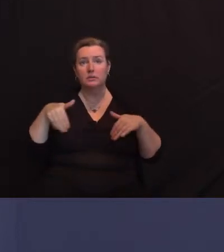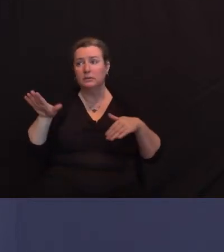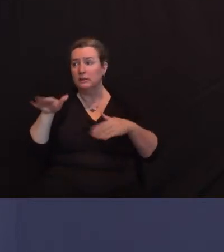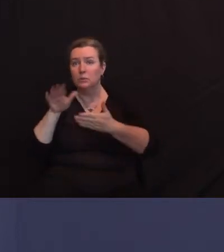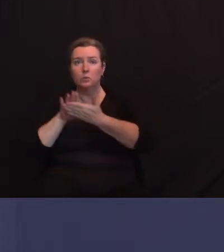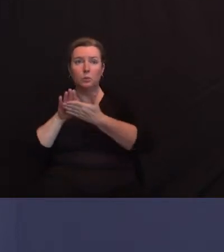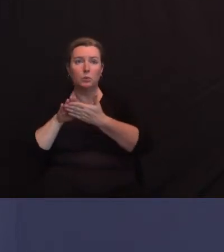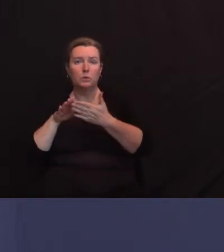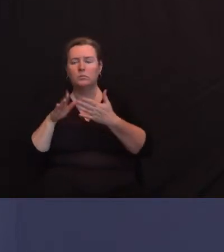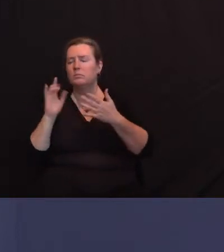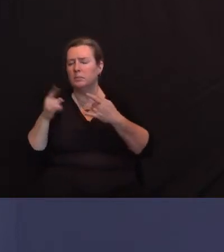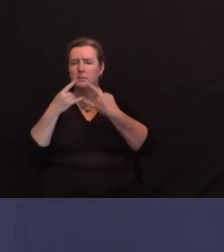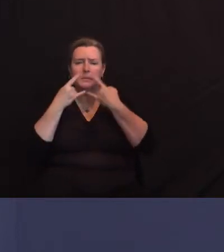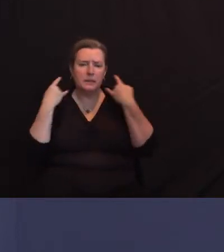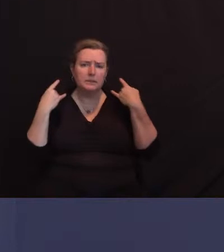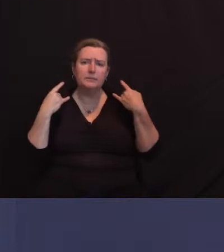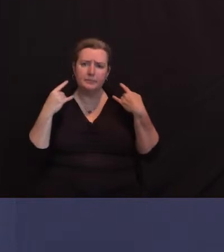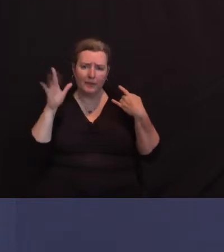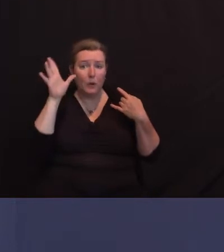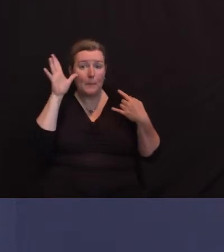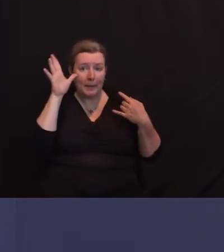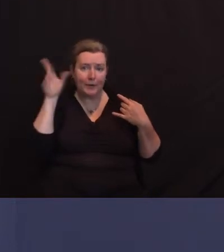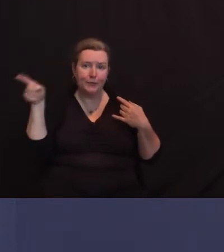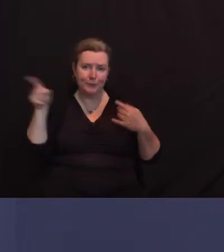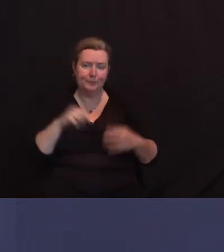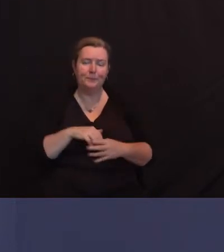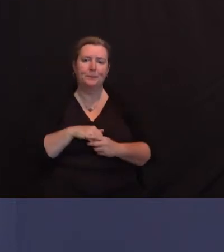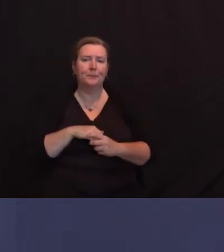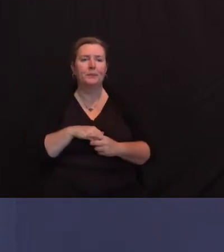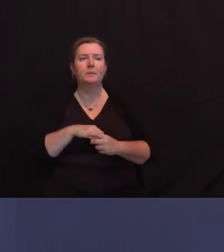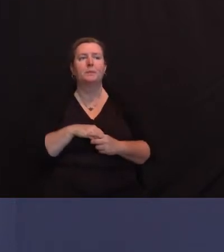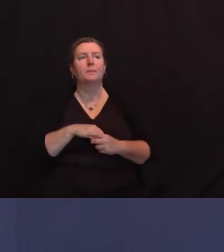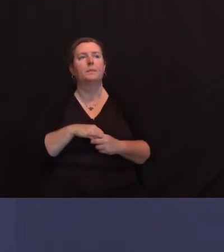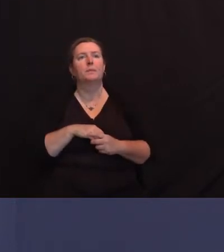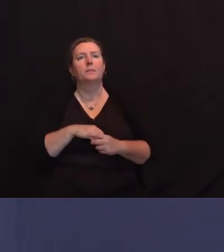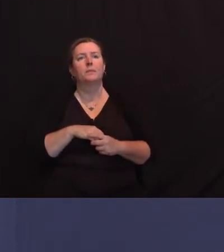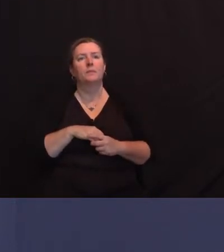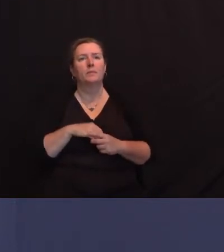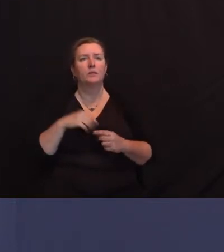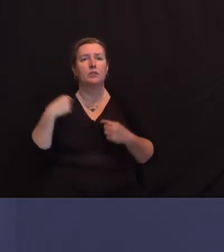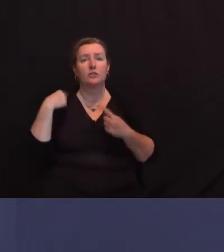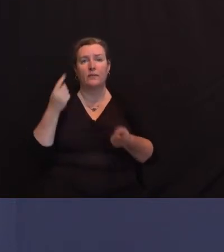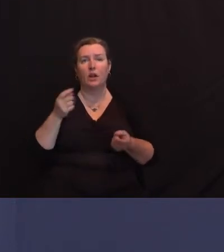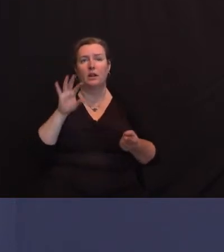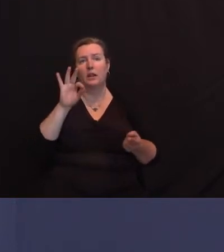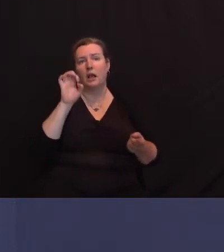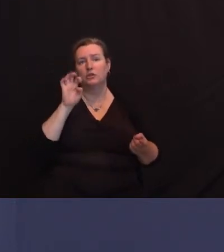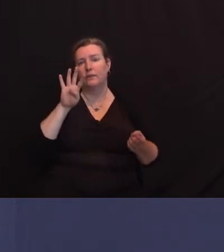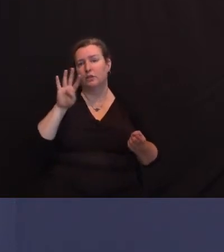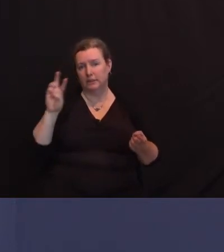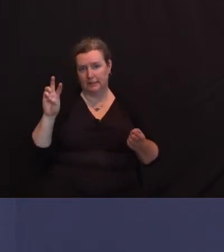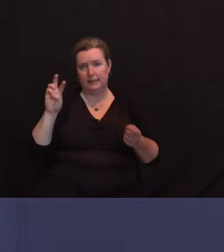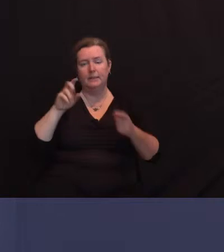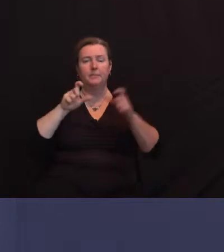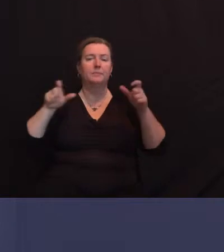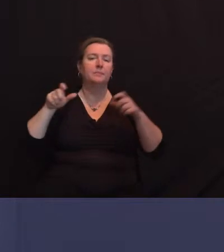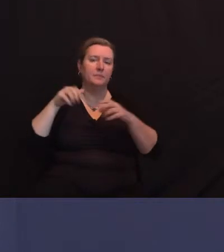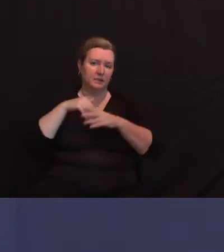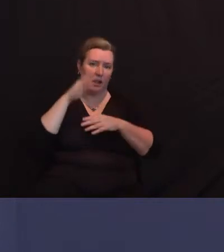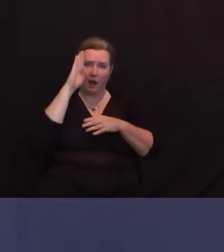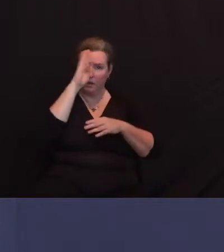Moving on to my daily report, as the governor shared, our hospital reported 946 hospitalizations of COVID-19